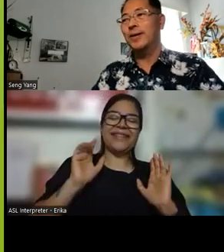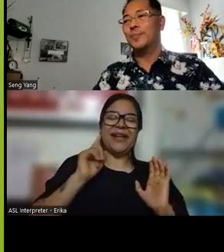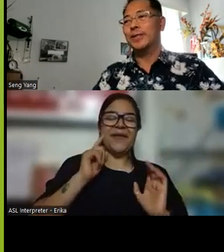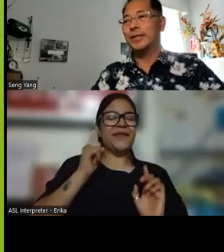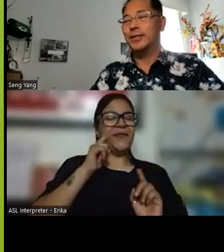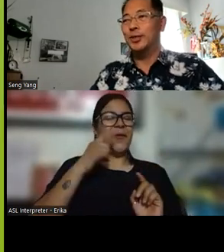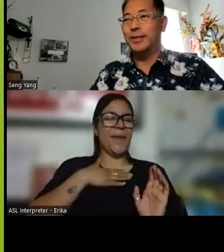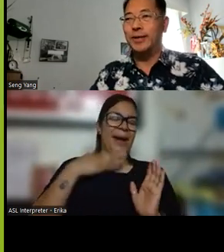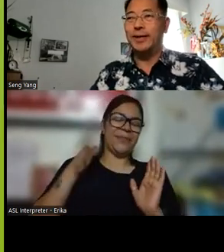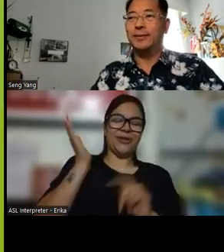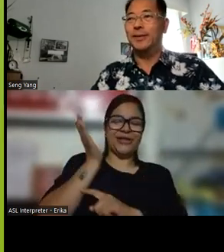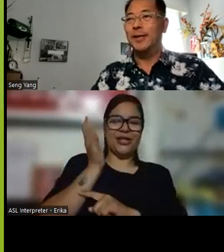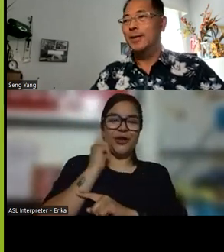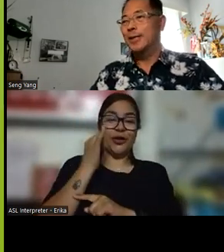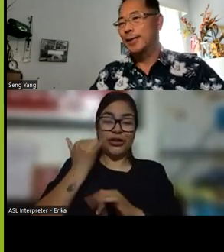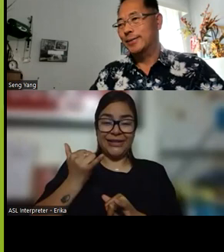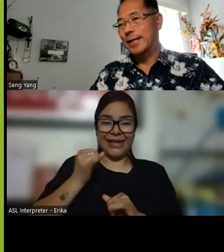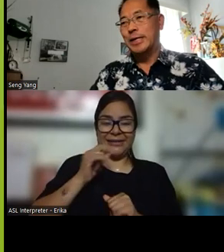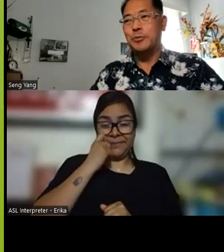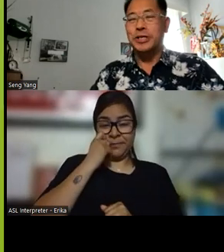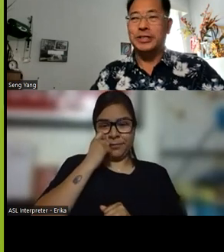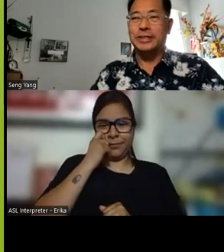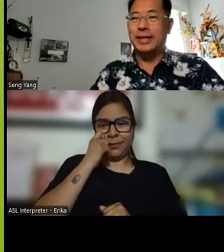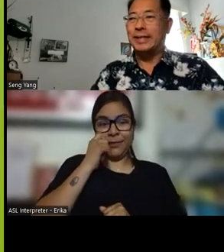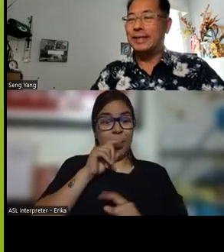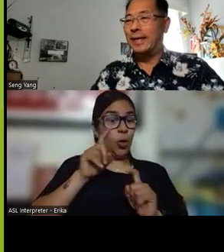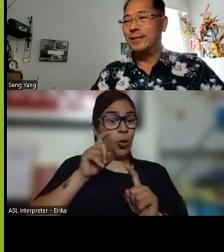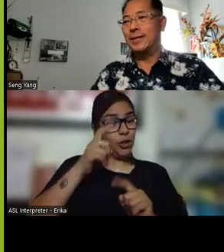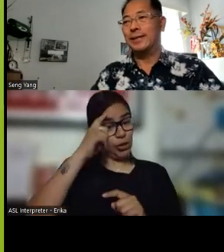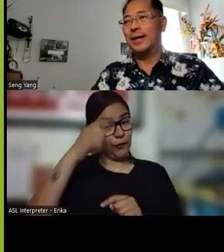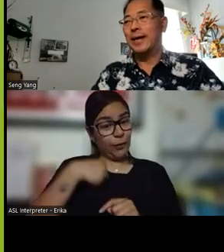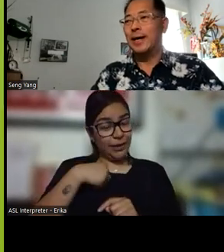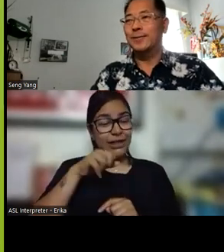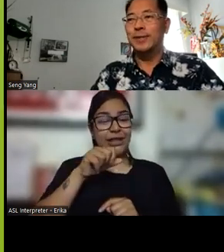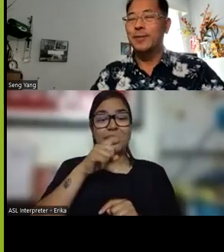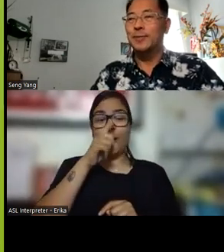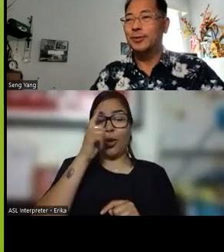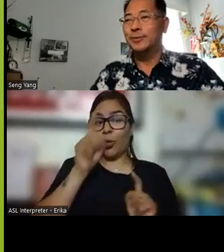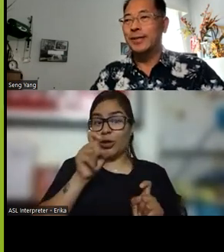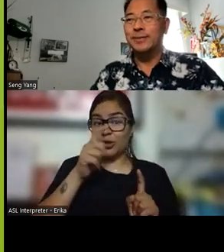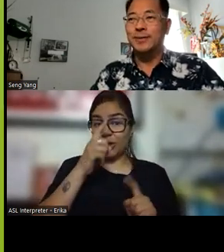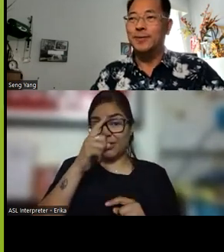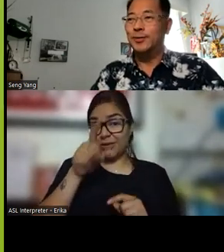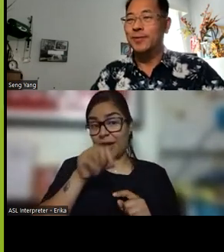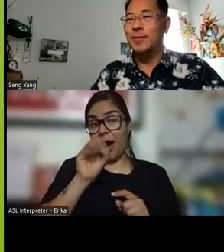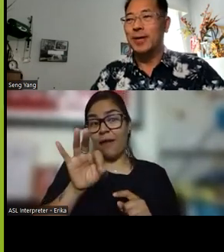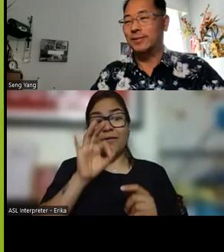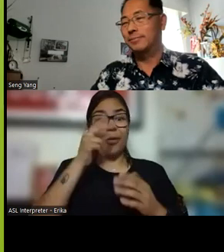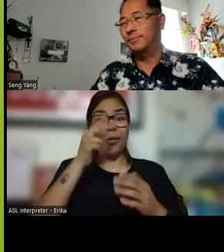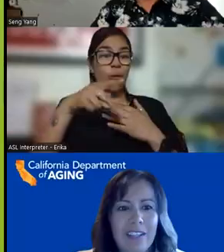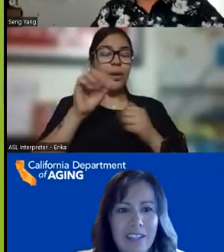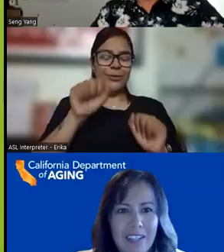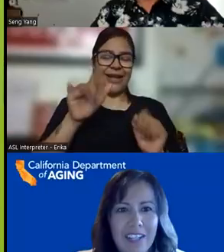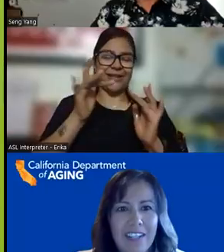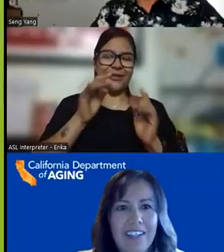my presentation today. And, any question, anything, and I will be able to answer. We'll try my